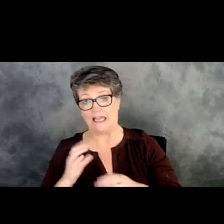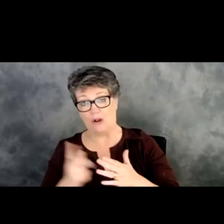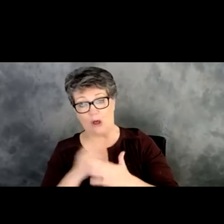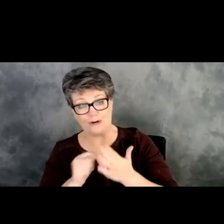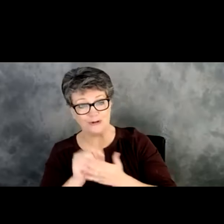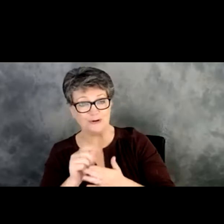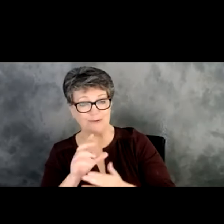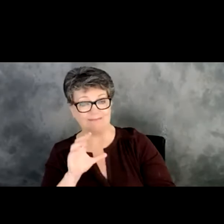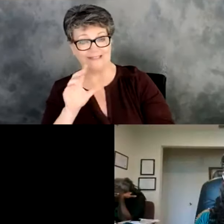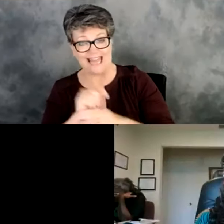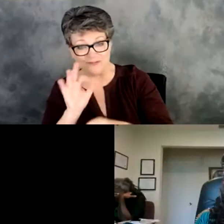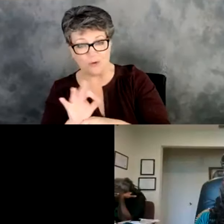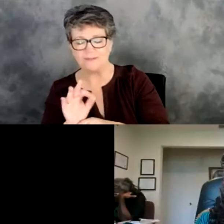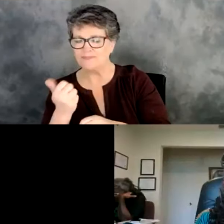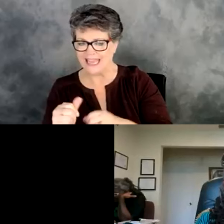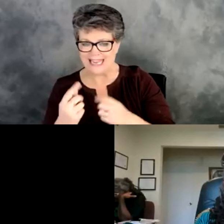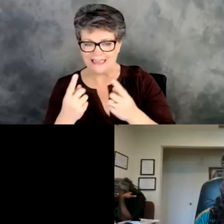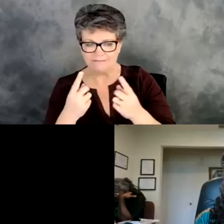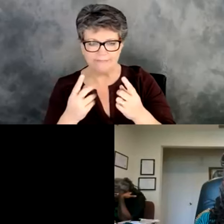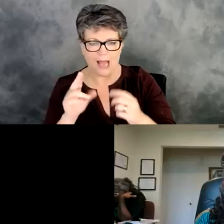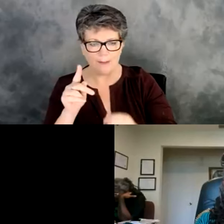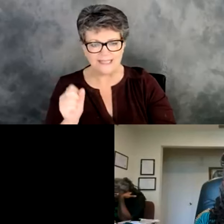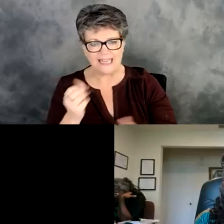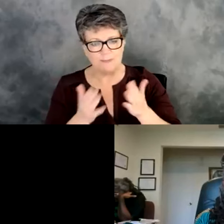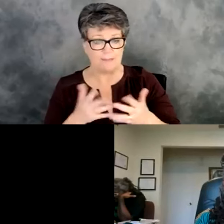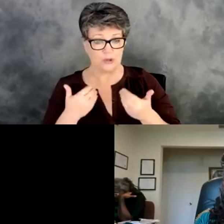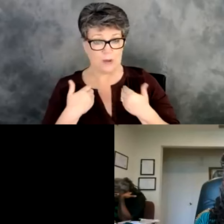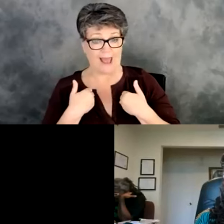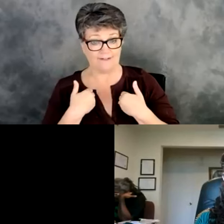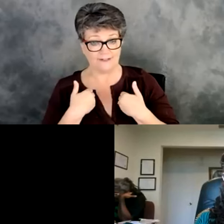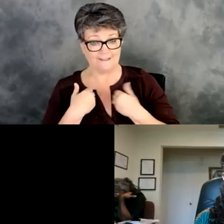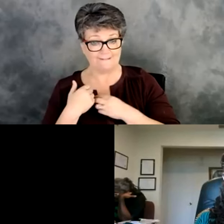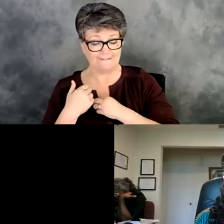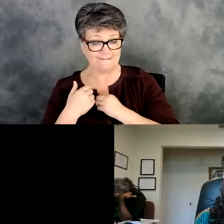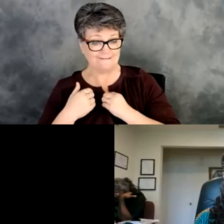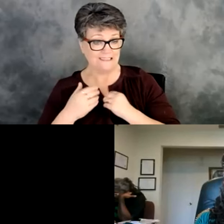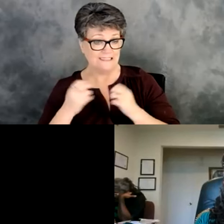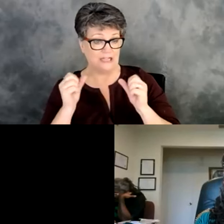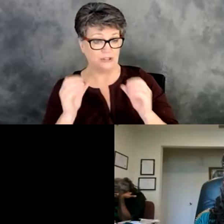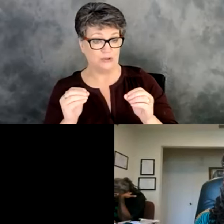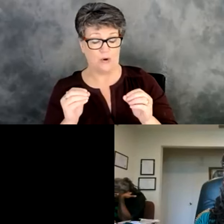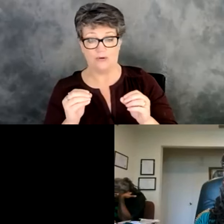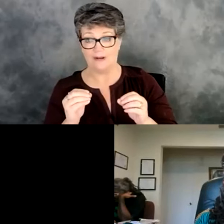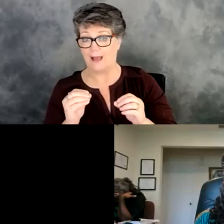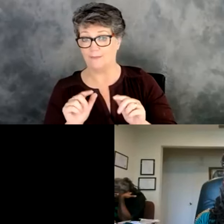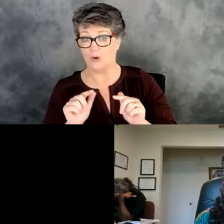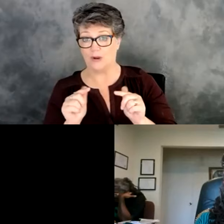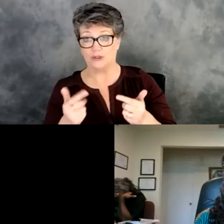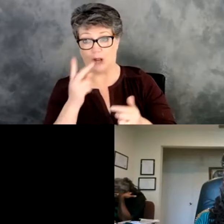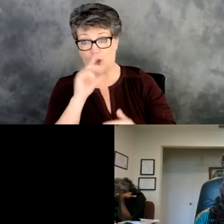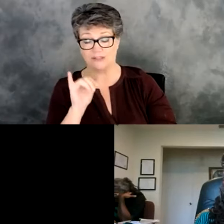chime in and share with us any particular updates that you may have. And so I'm going to, it looks